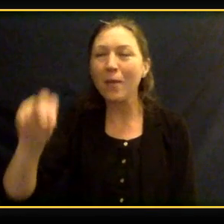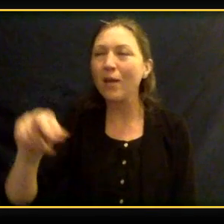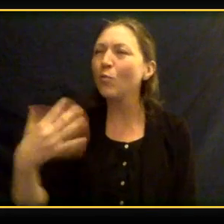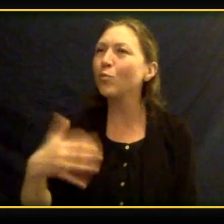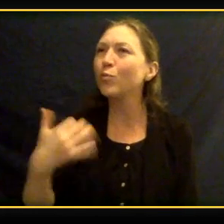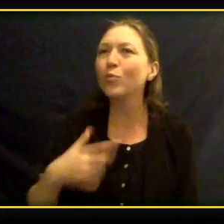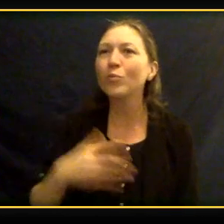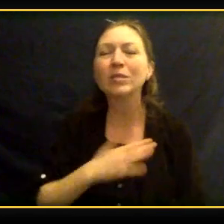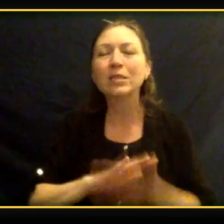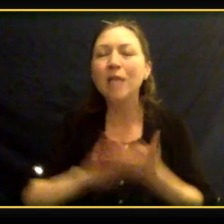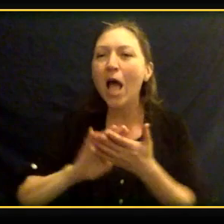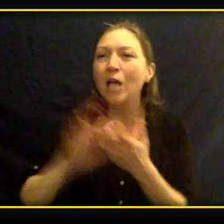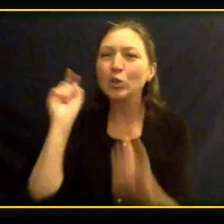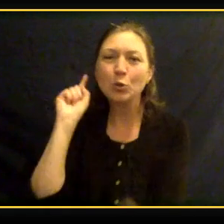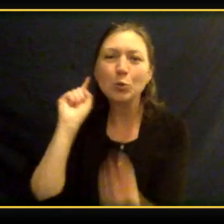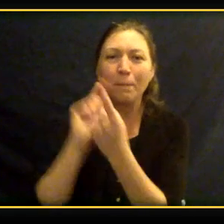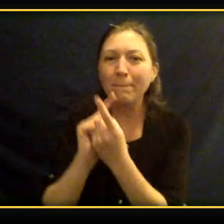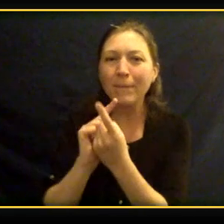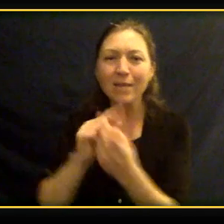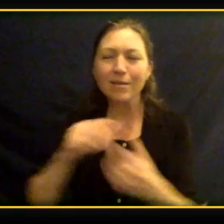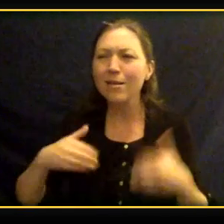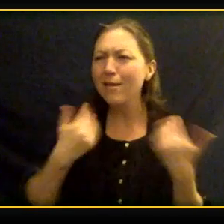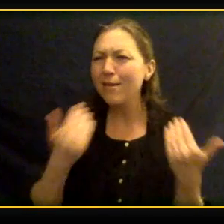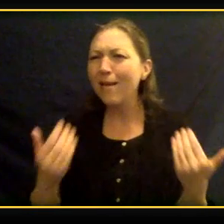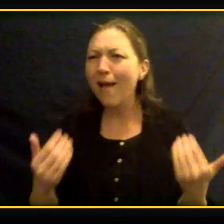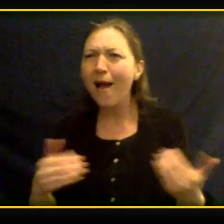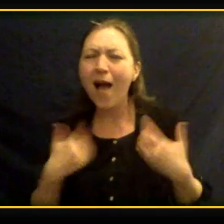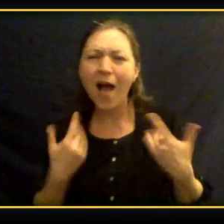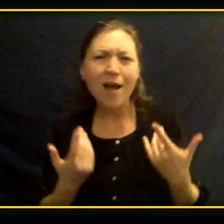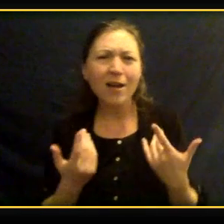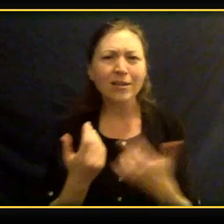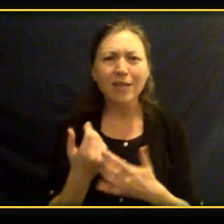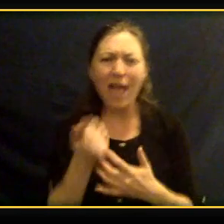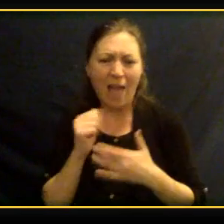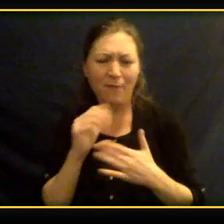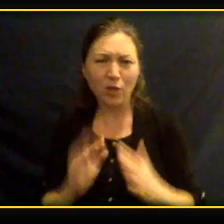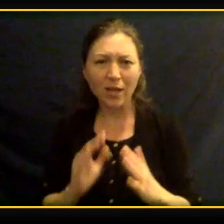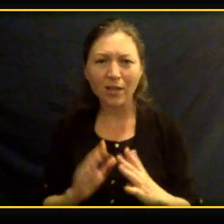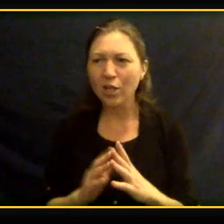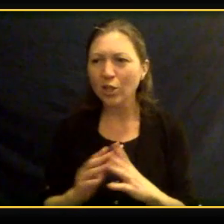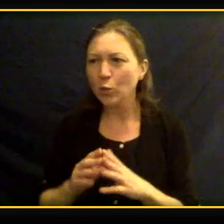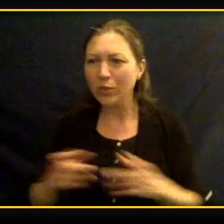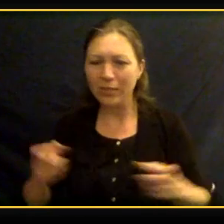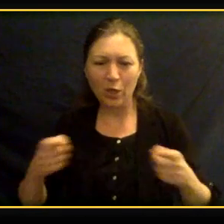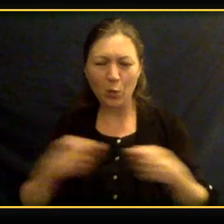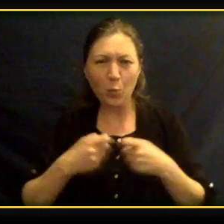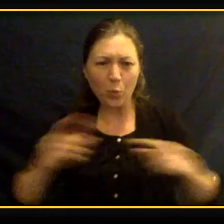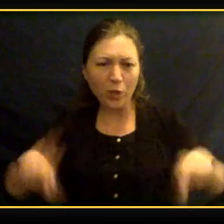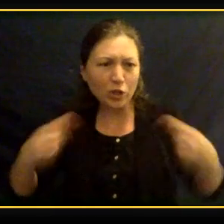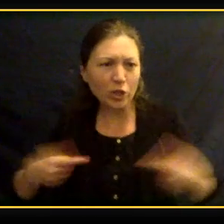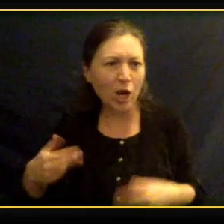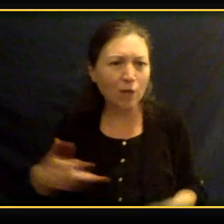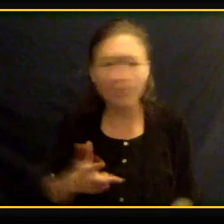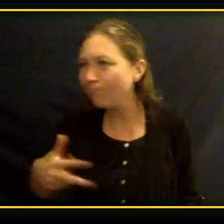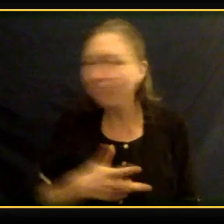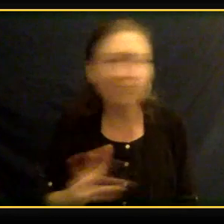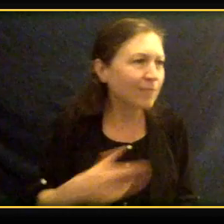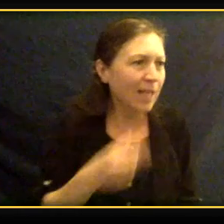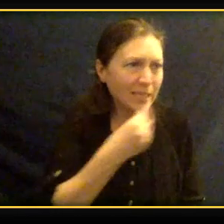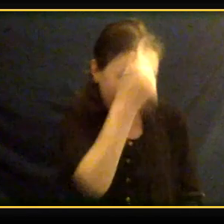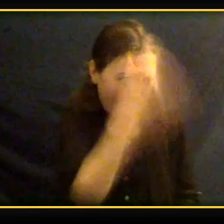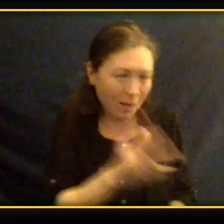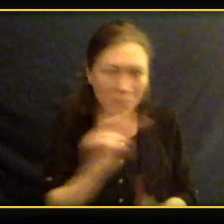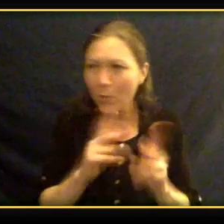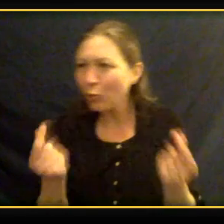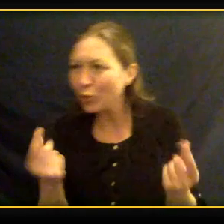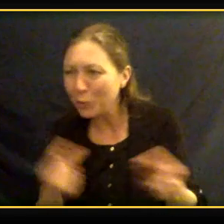advocate zipping around in her power wheelchair, telling everybody what to do, and looking for collaboration and support among